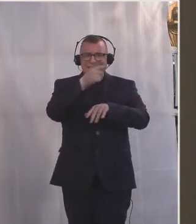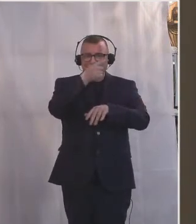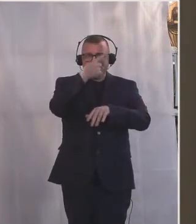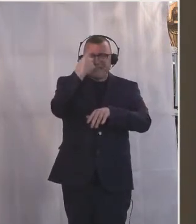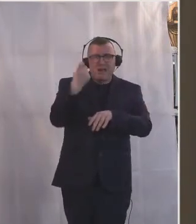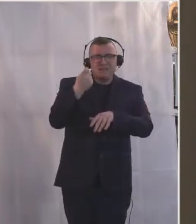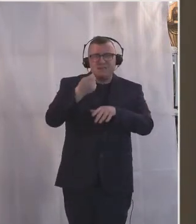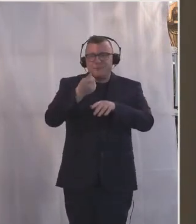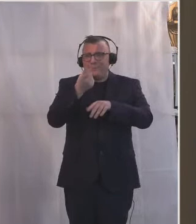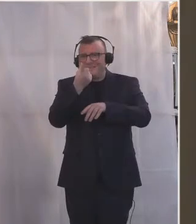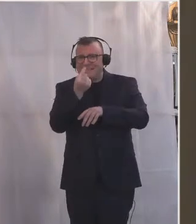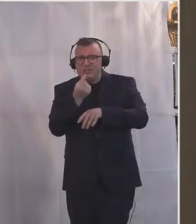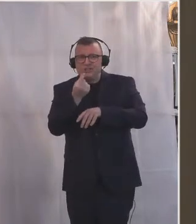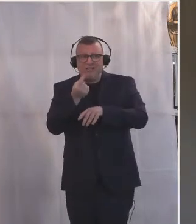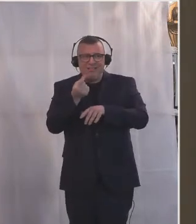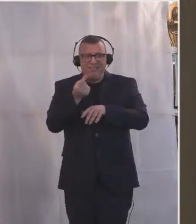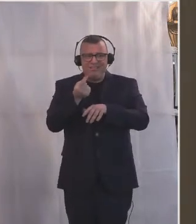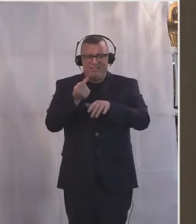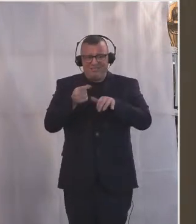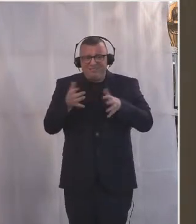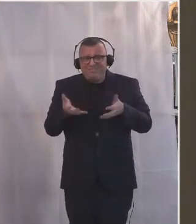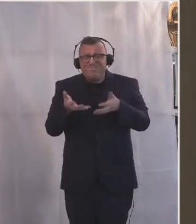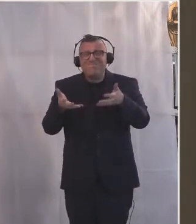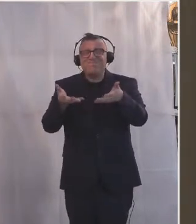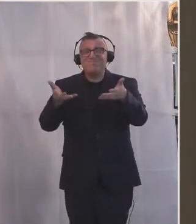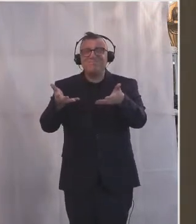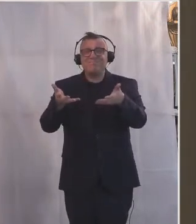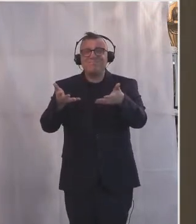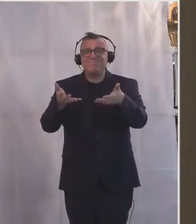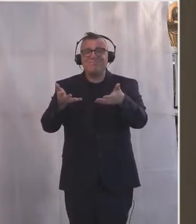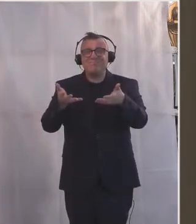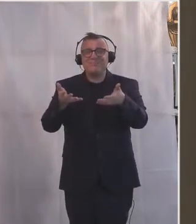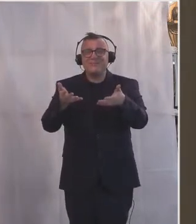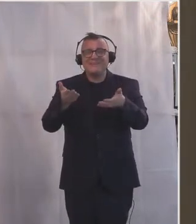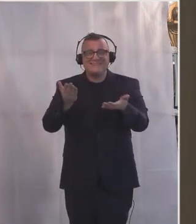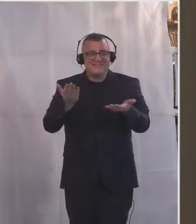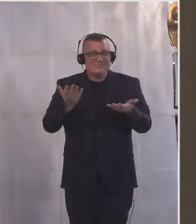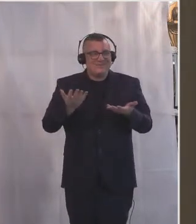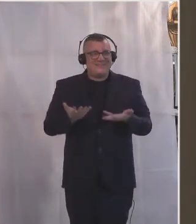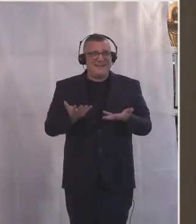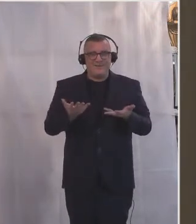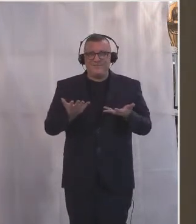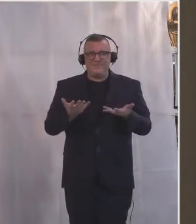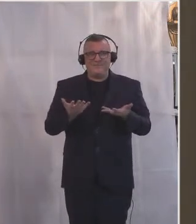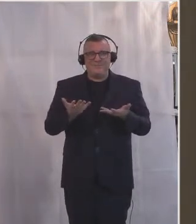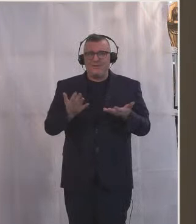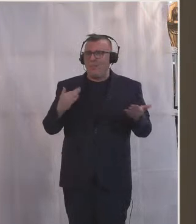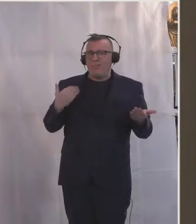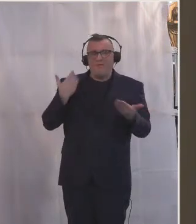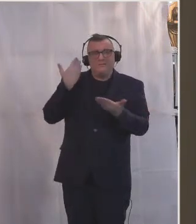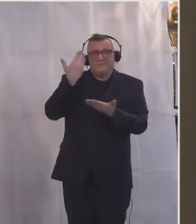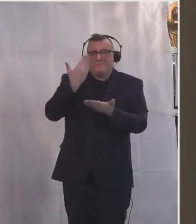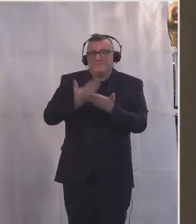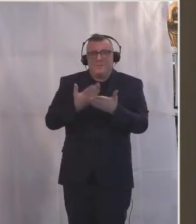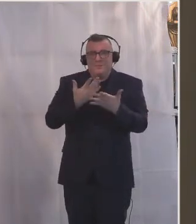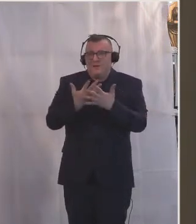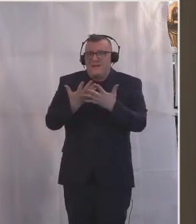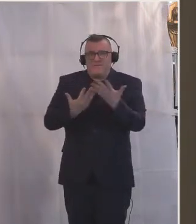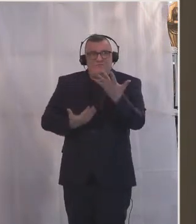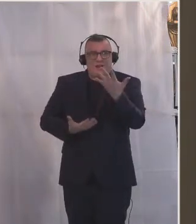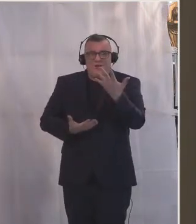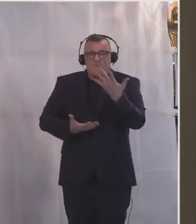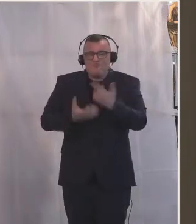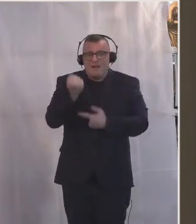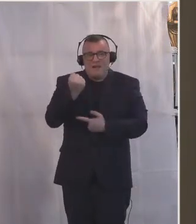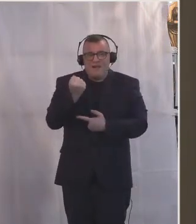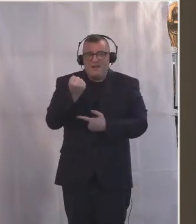and potential. The point is that we've not recognized it, we've not welcomed it. We've not welcomed it as much as we